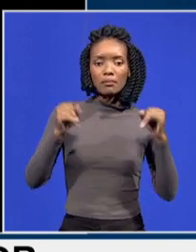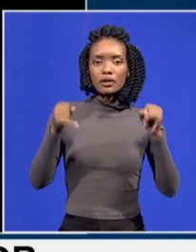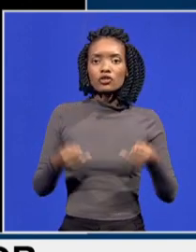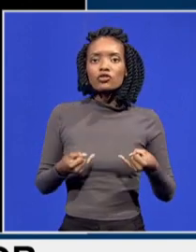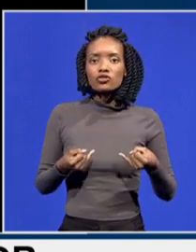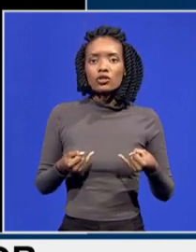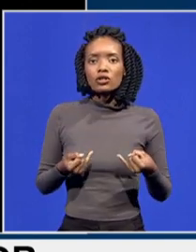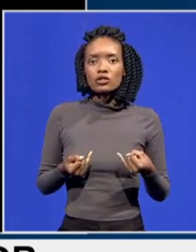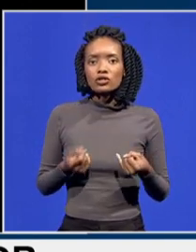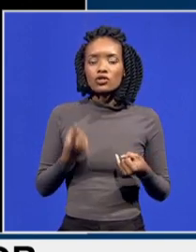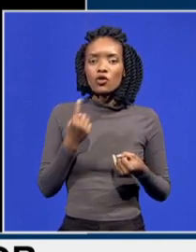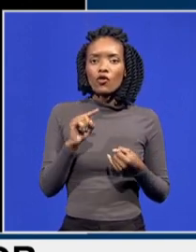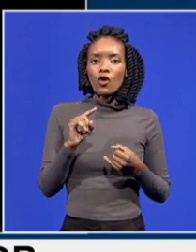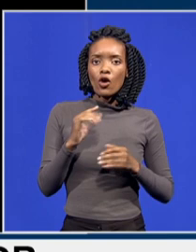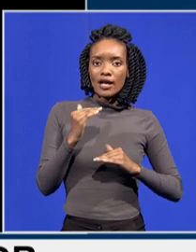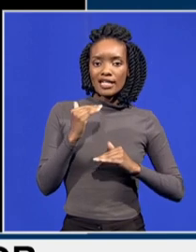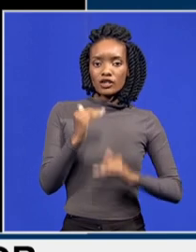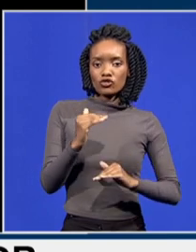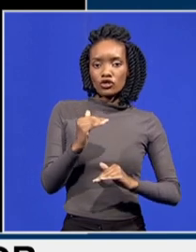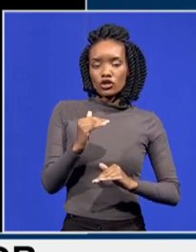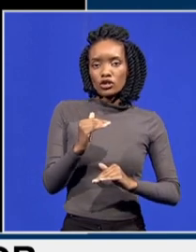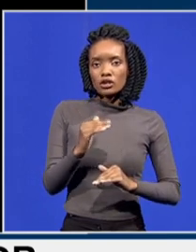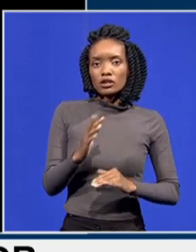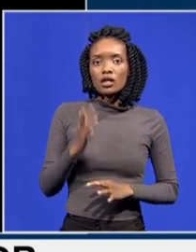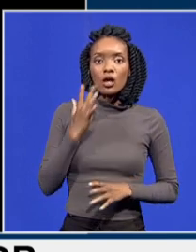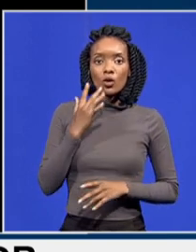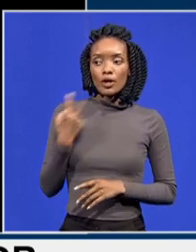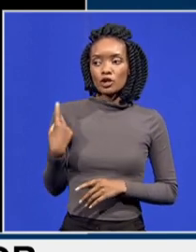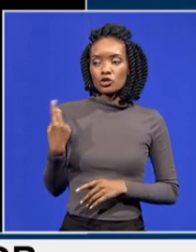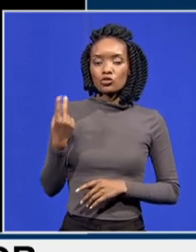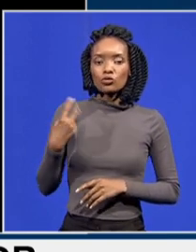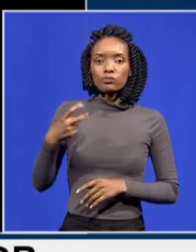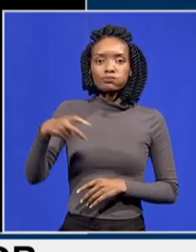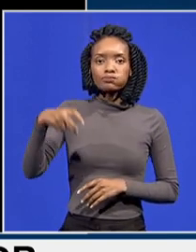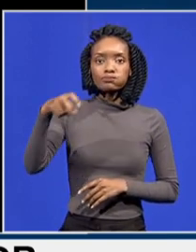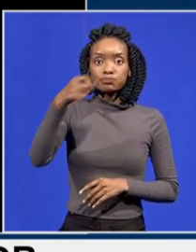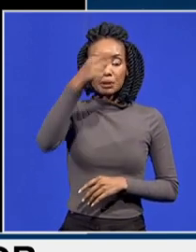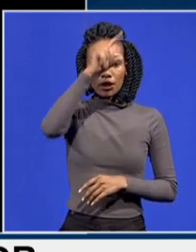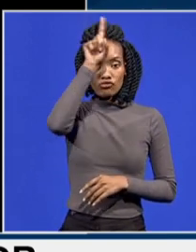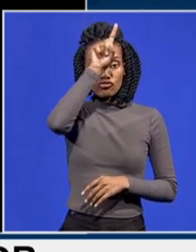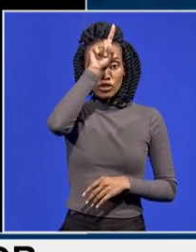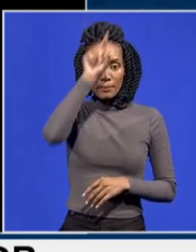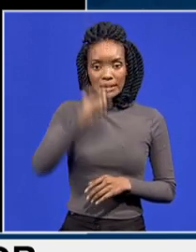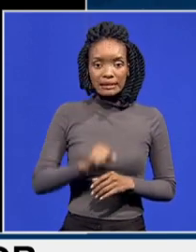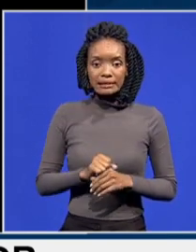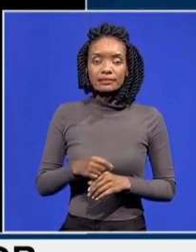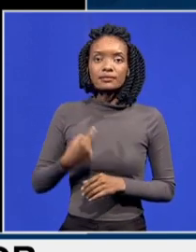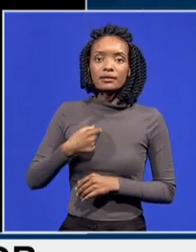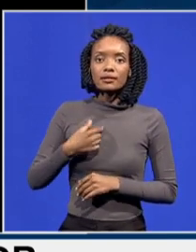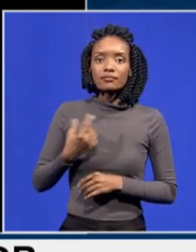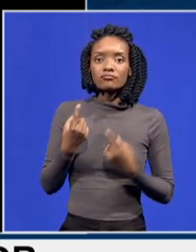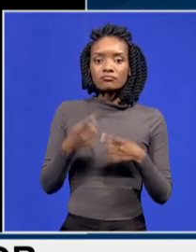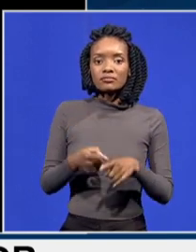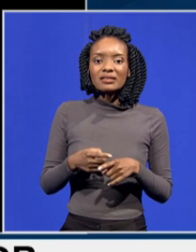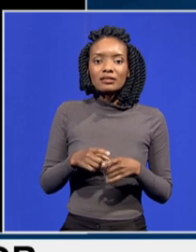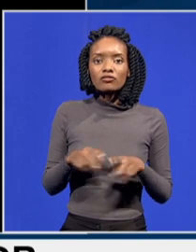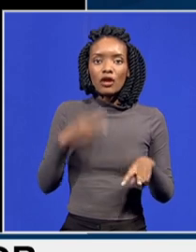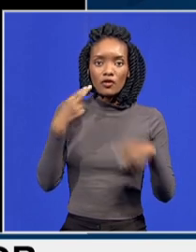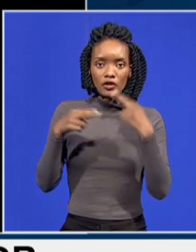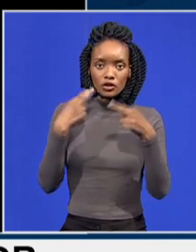of restriction on smoking. So when we traveled together and in Germany, and I wanted a restaurant where there's no